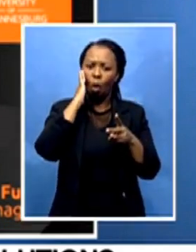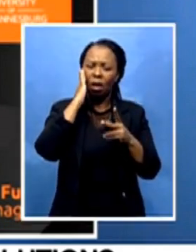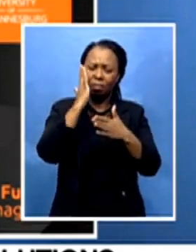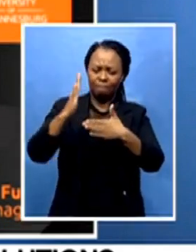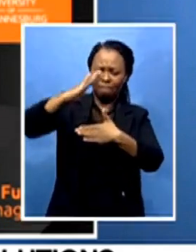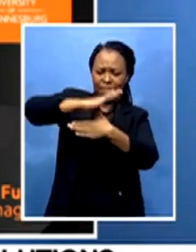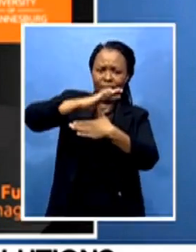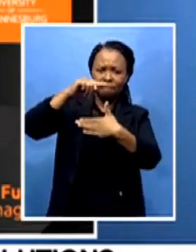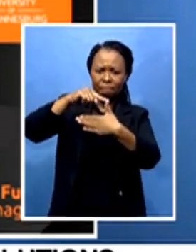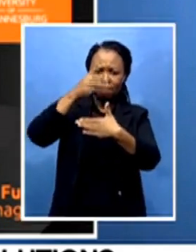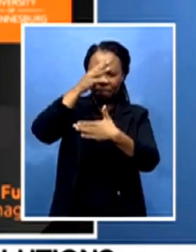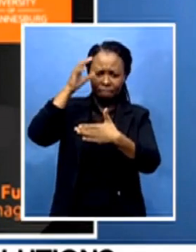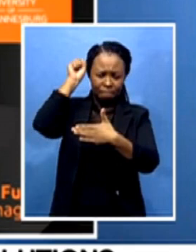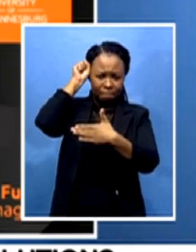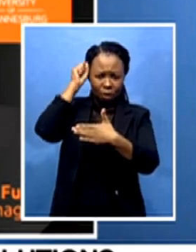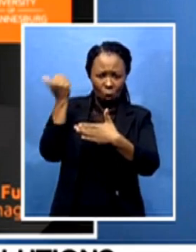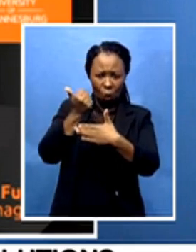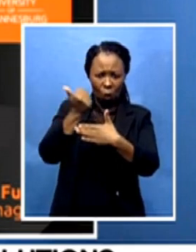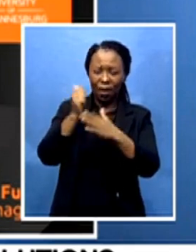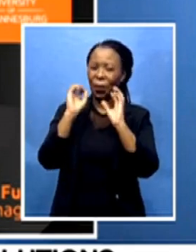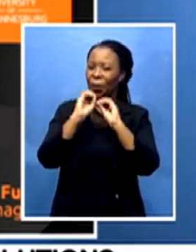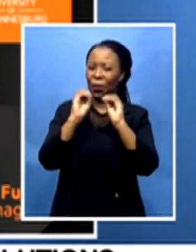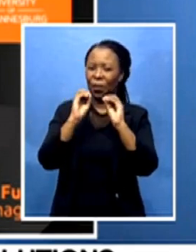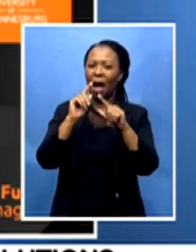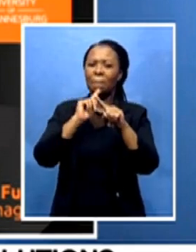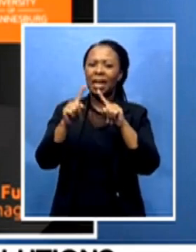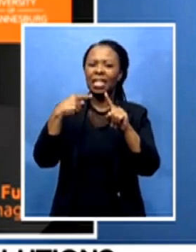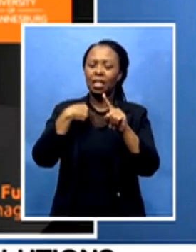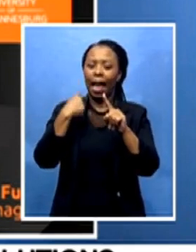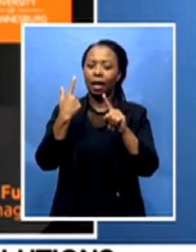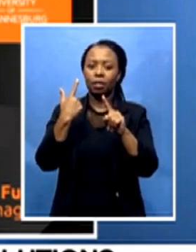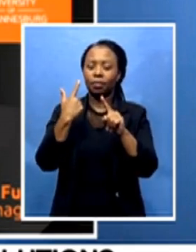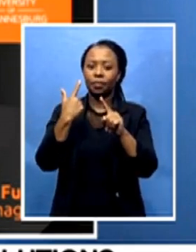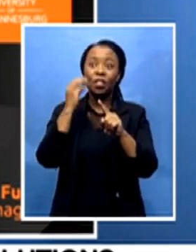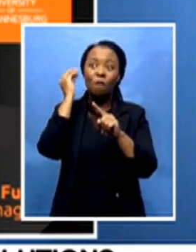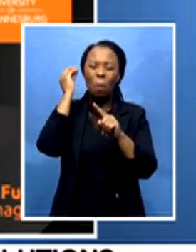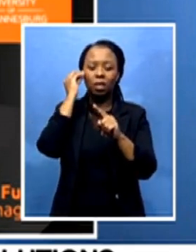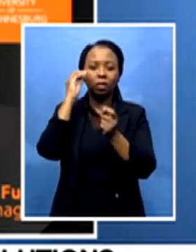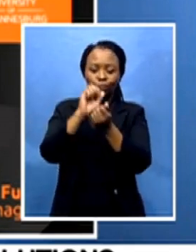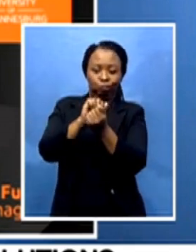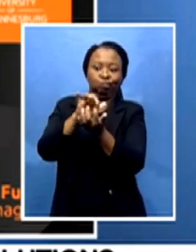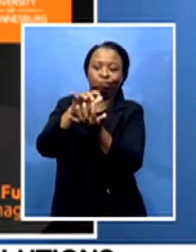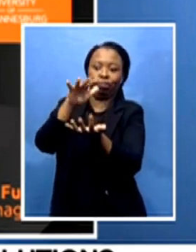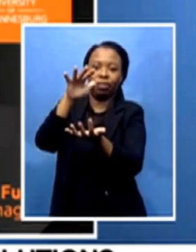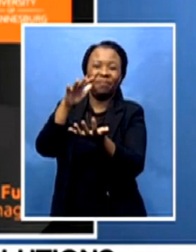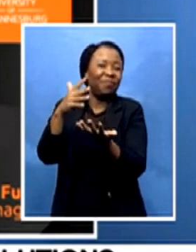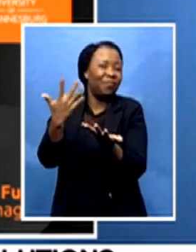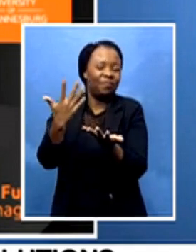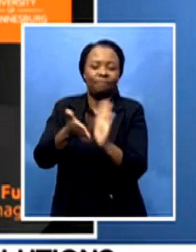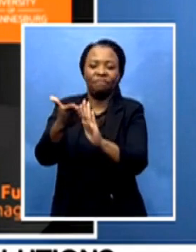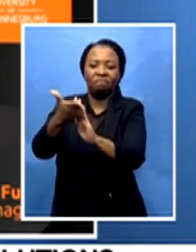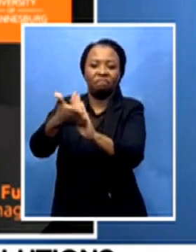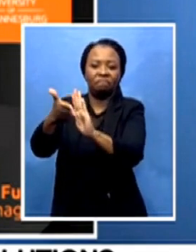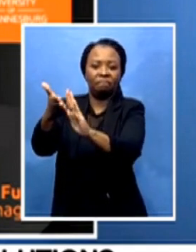full, they must move on. And this is not serving us well. Rather have a leaner and